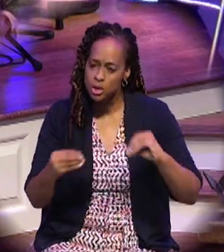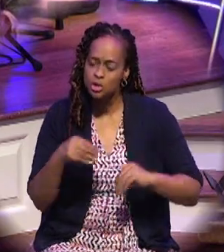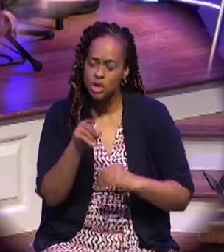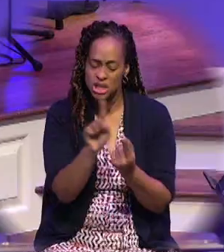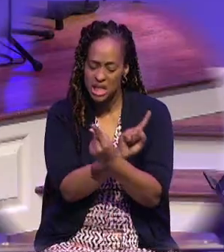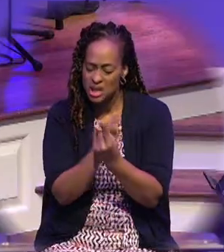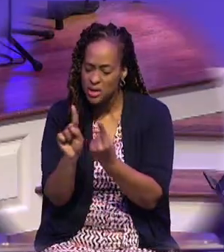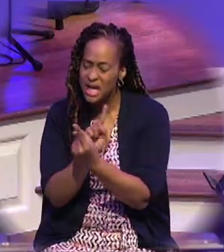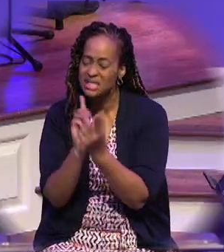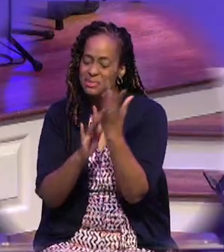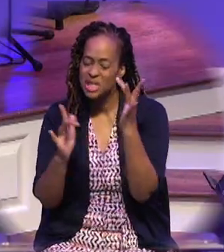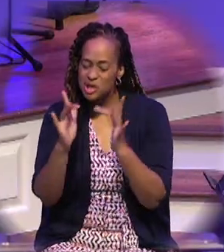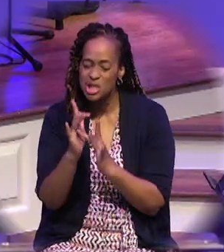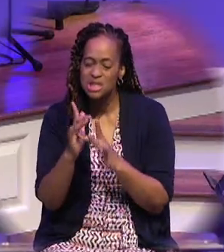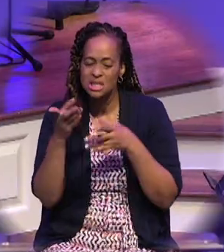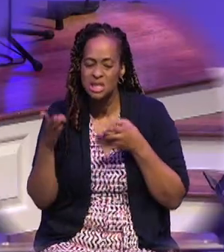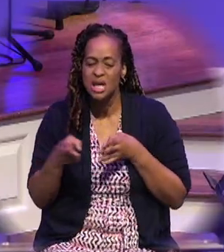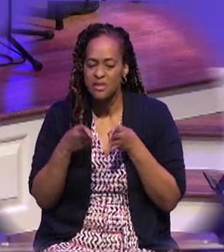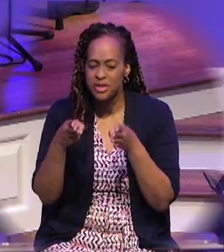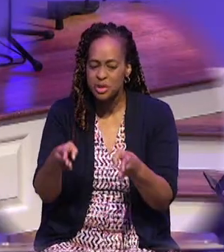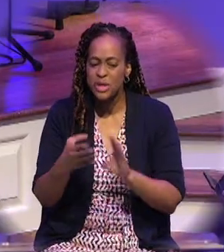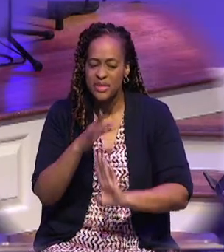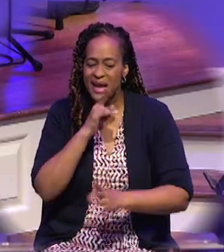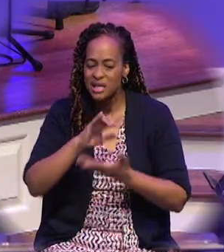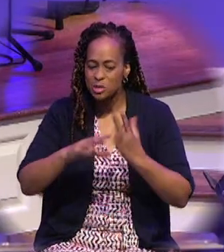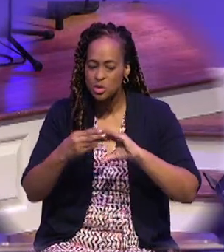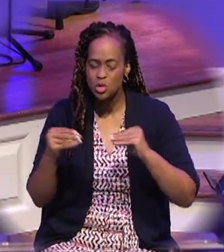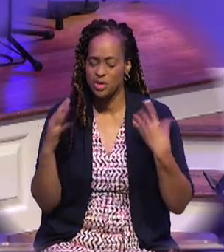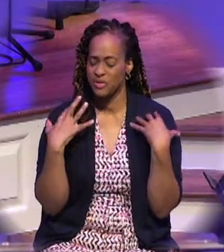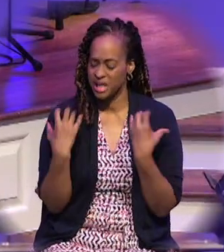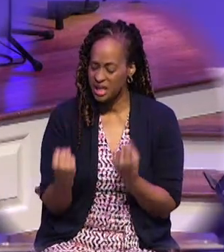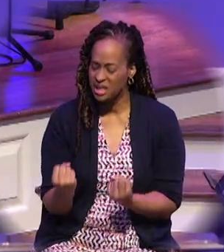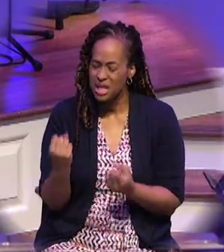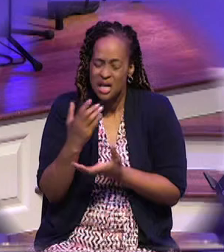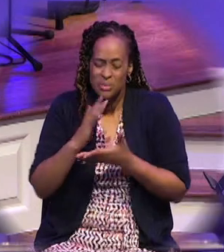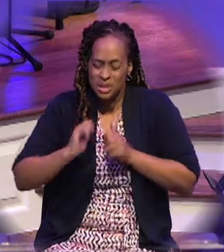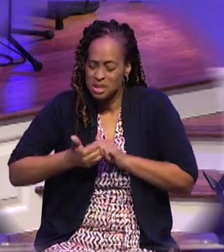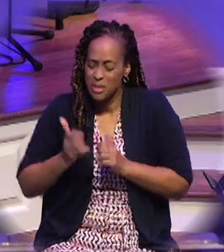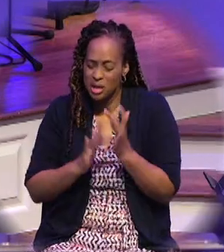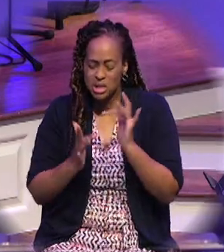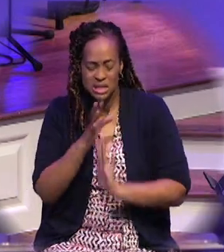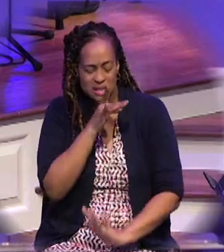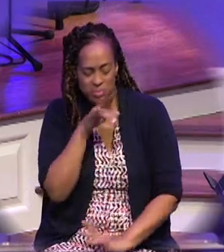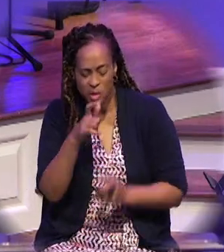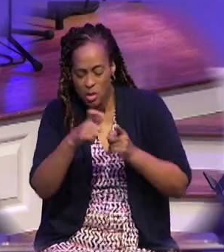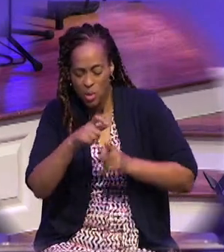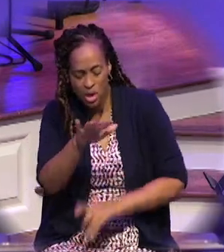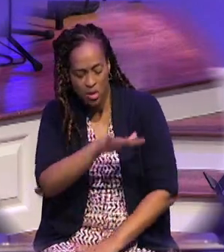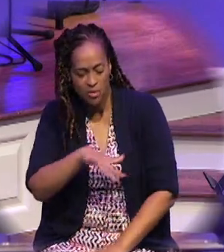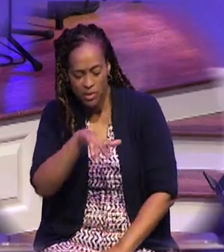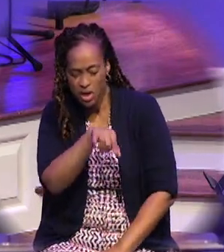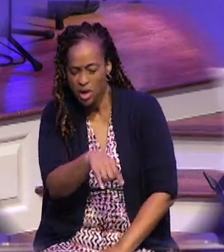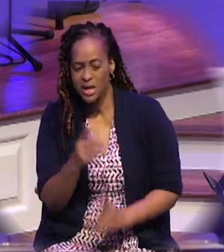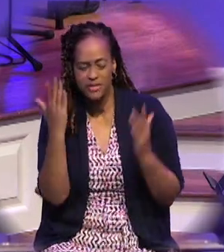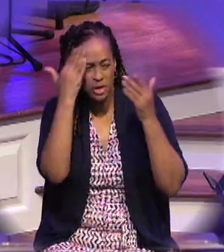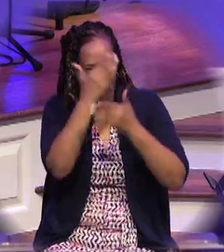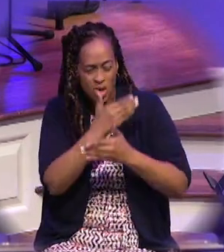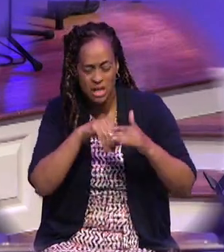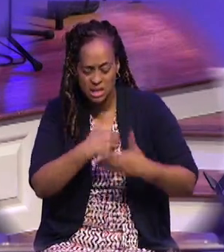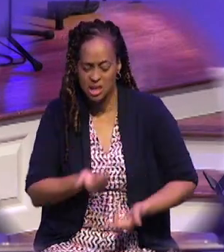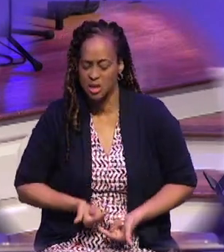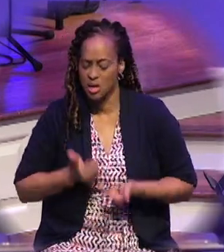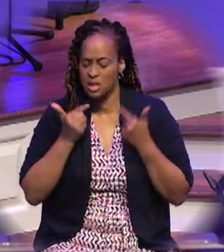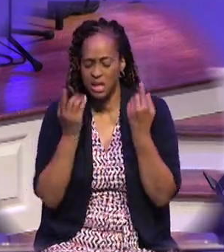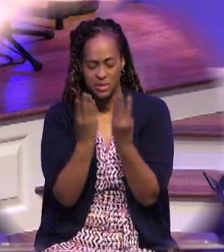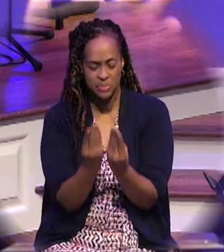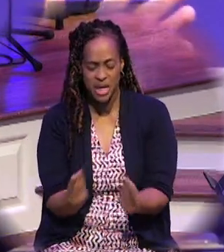interacts and meets Jesus in this way or the actual story of her healing, but somehow Jesus has spoken a word over her and the darkness in her life